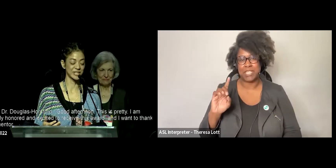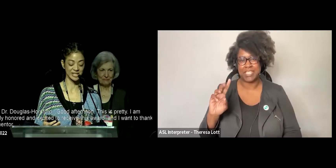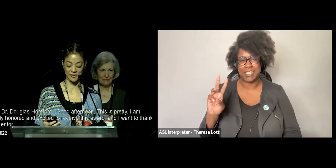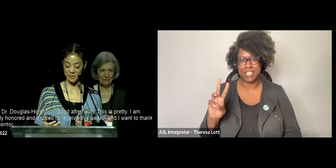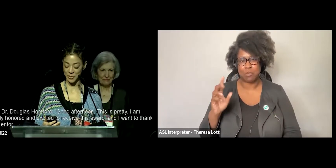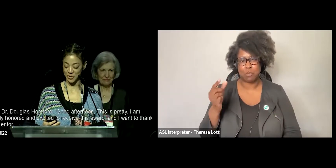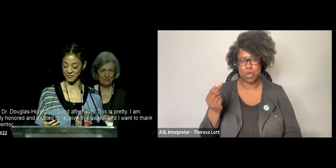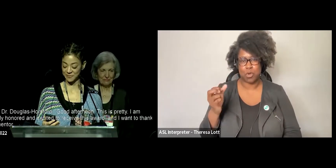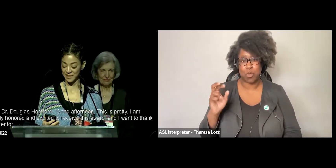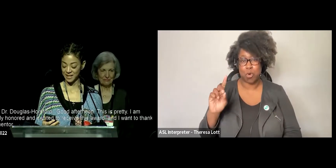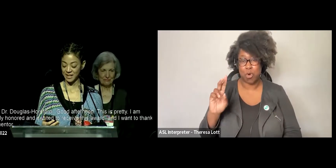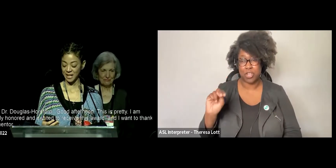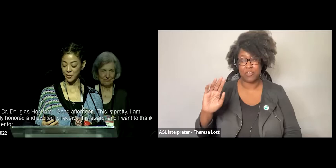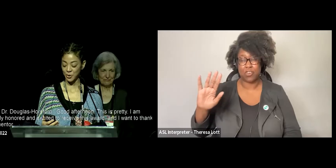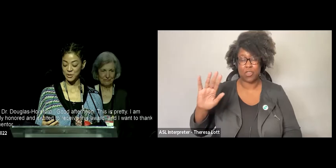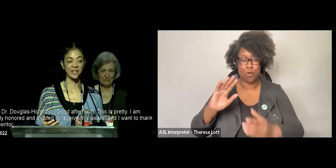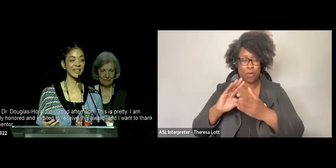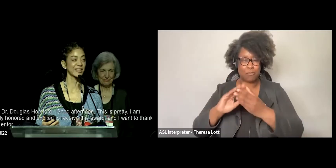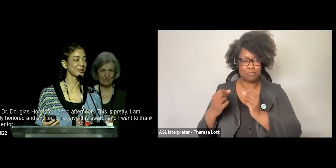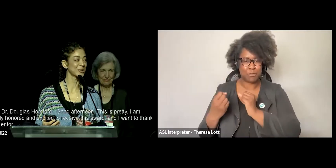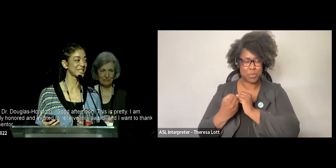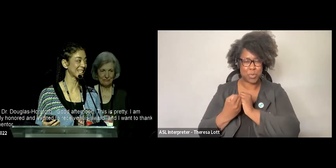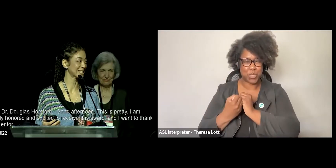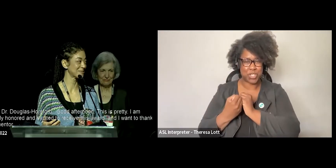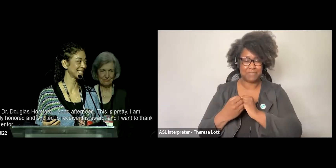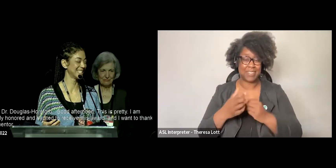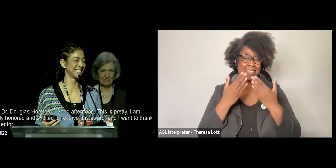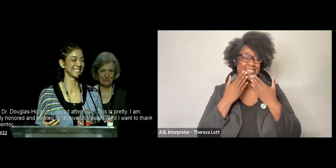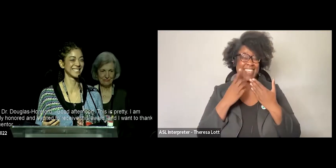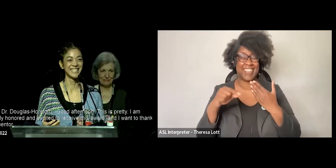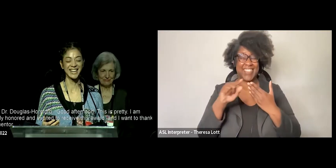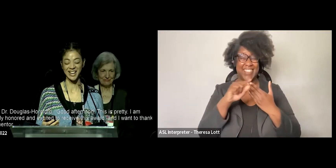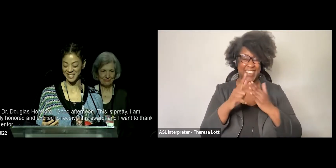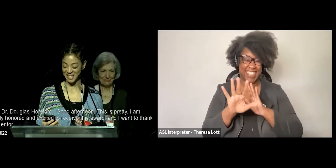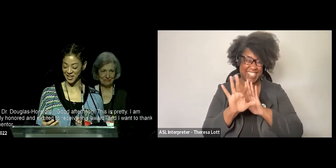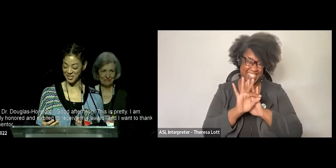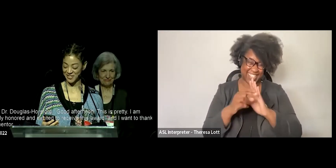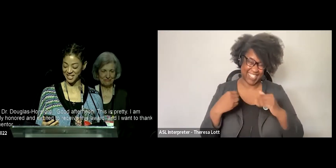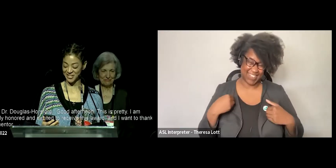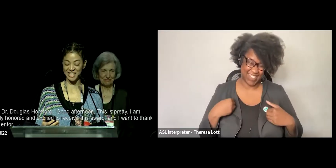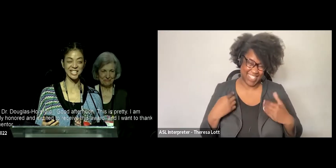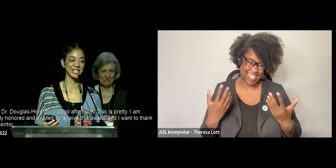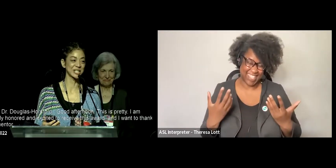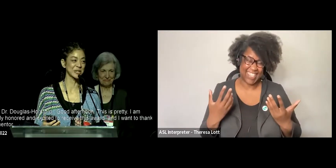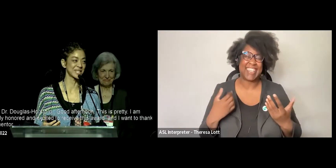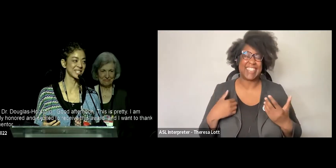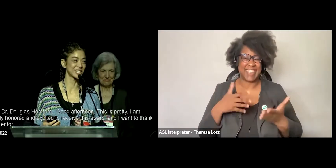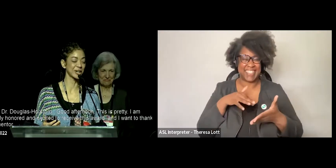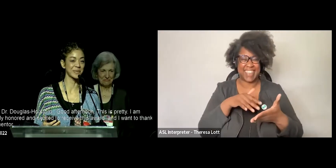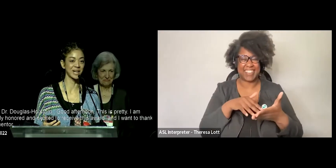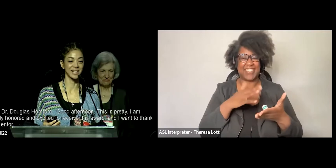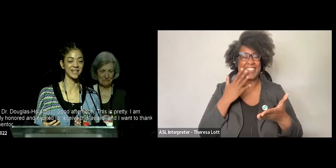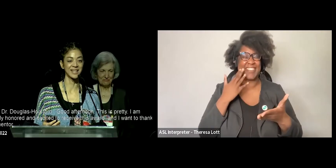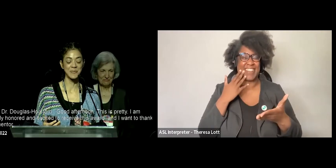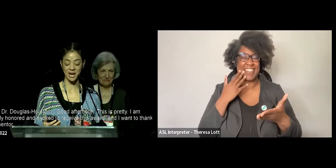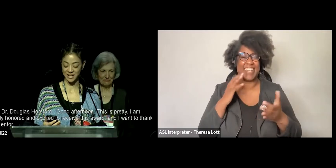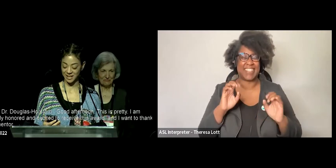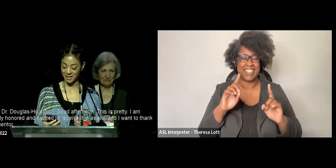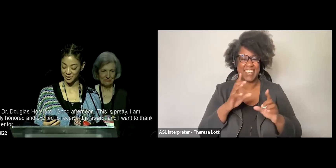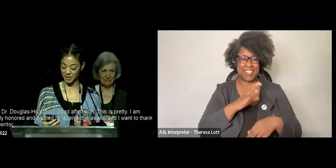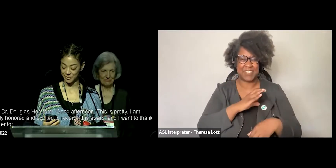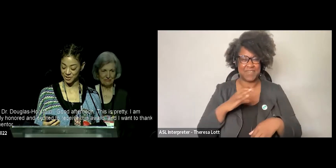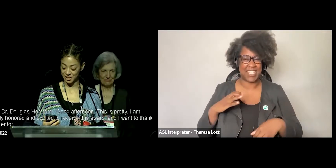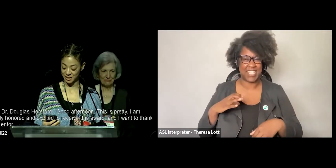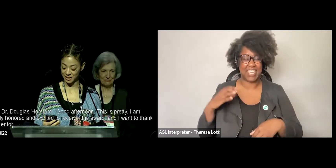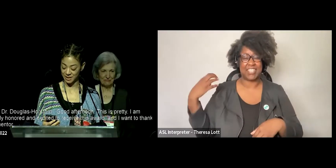their expressions of support. And I, of course, want to thank those who selected me on the Scholars of Color in Education Committee, chaired by